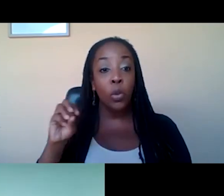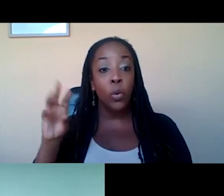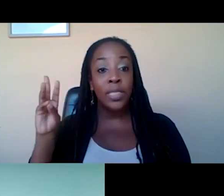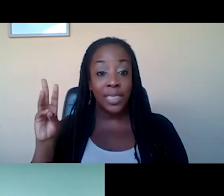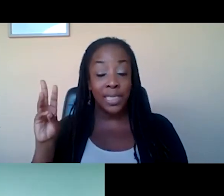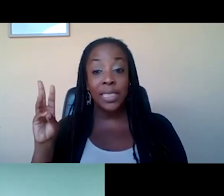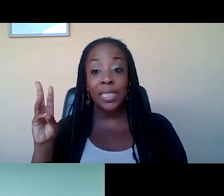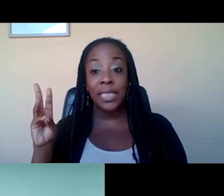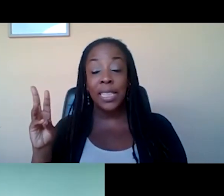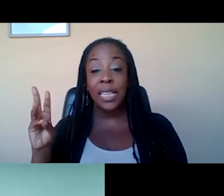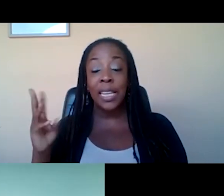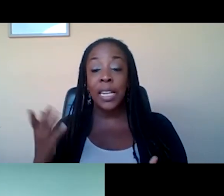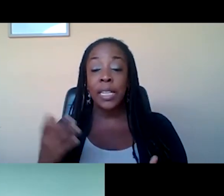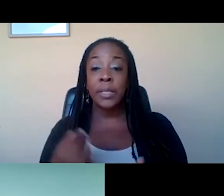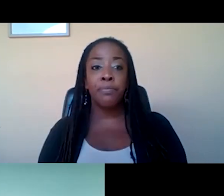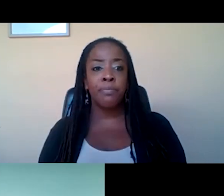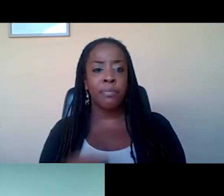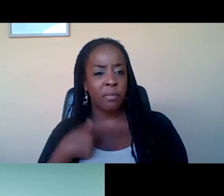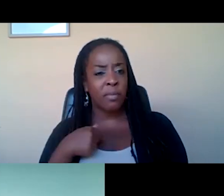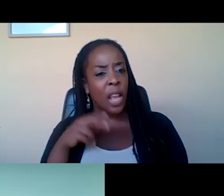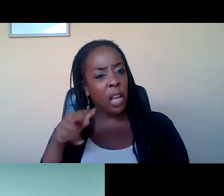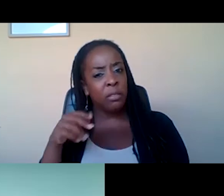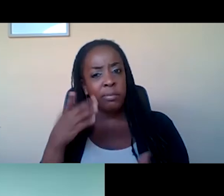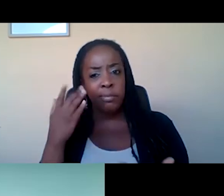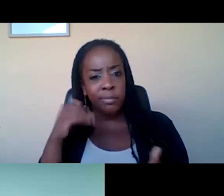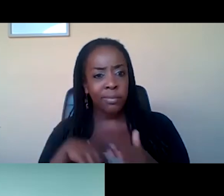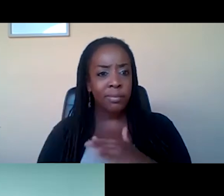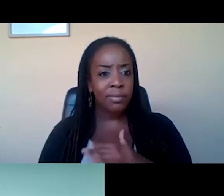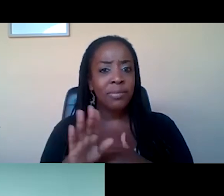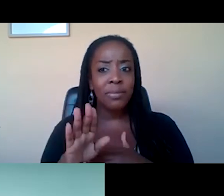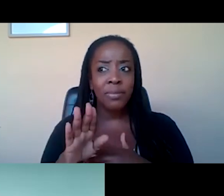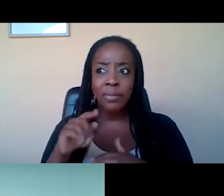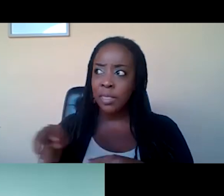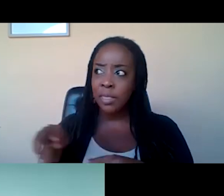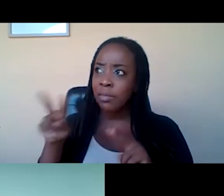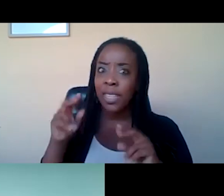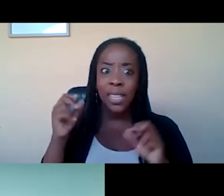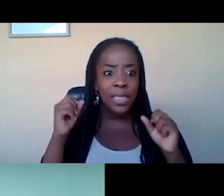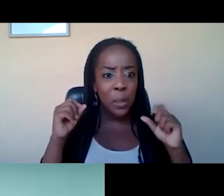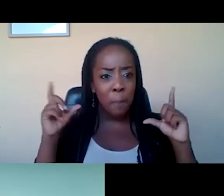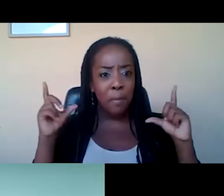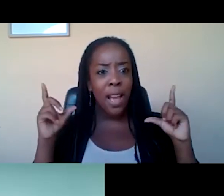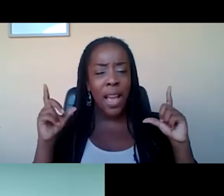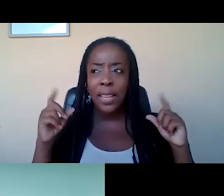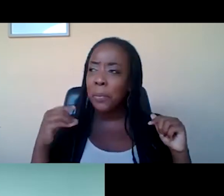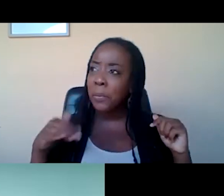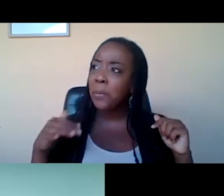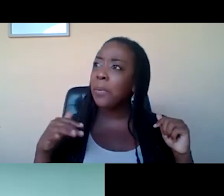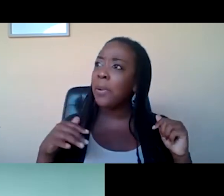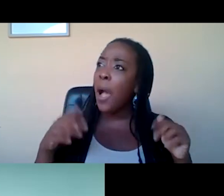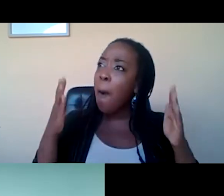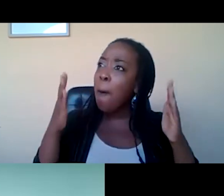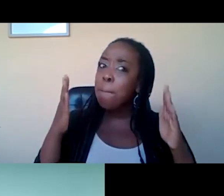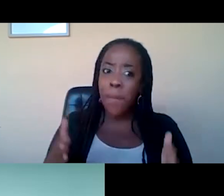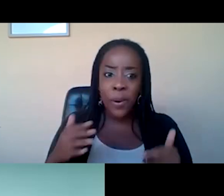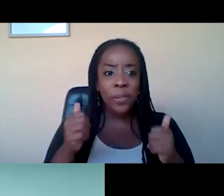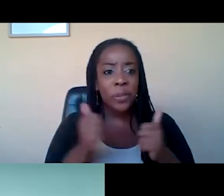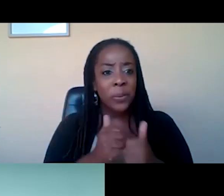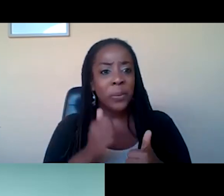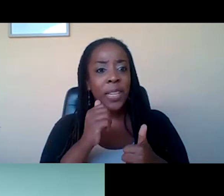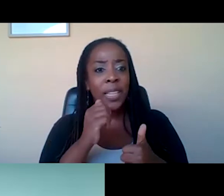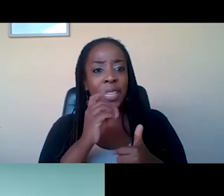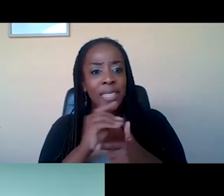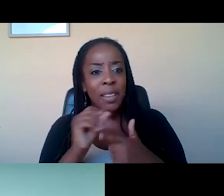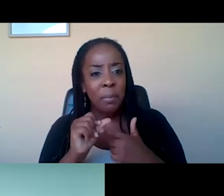I joined, I was very surprised and pleased to see persons with